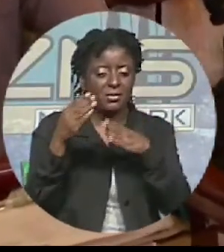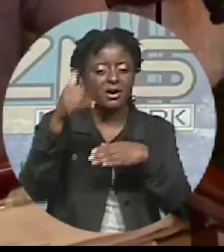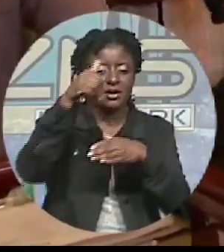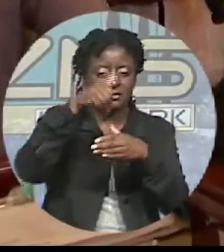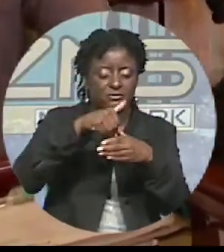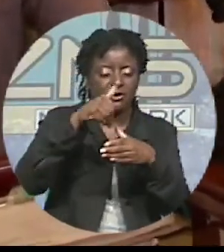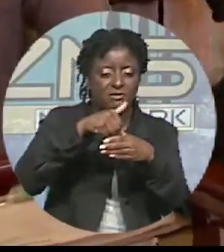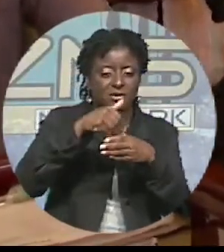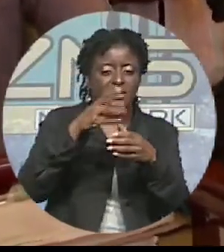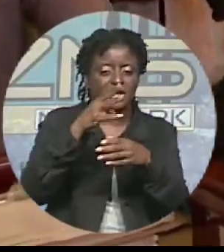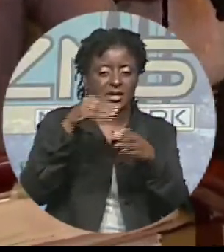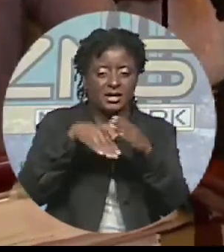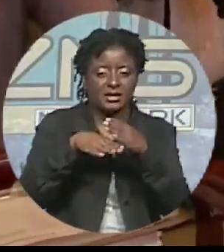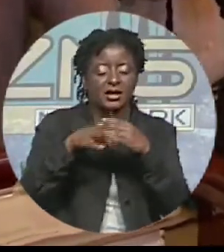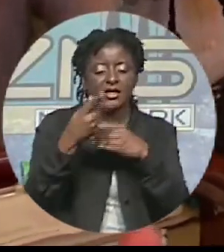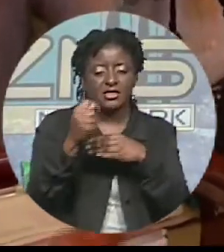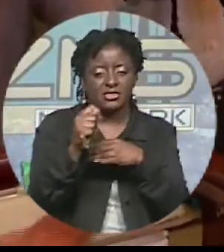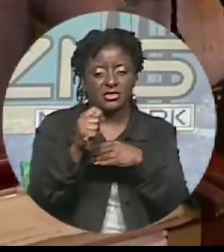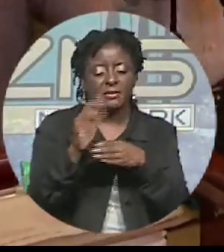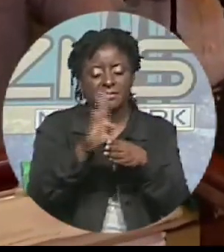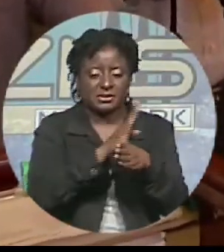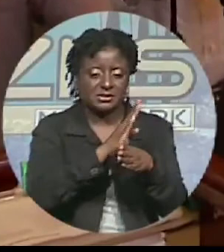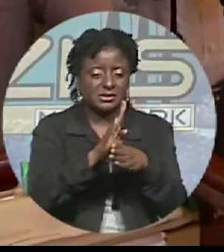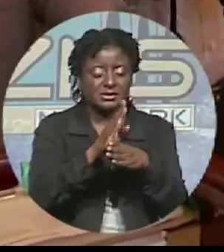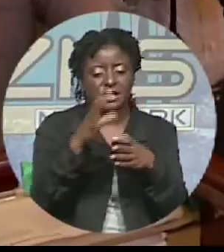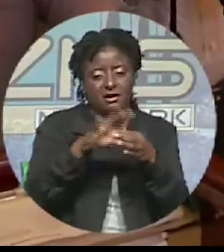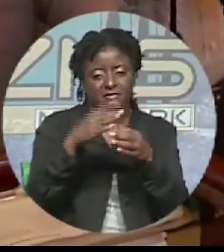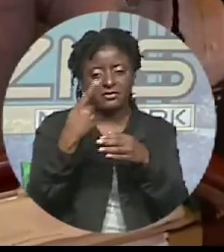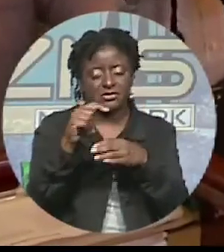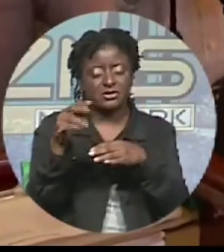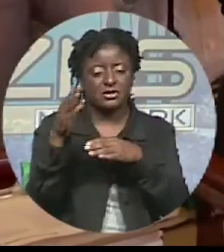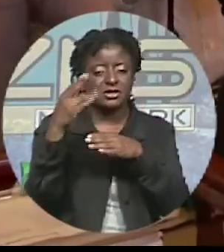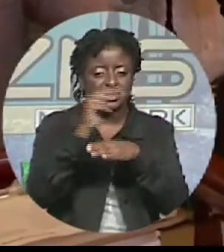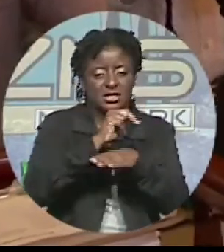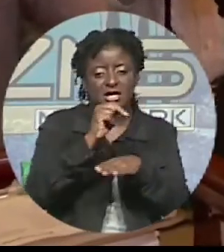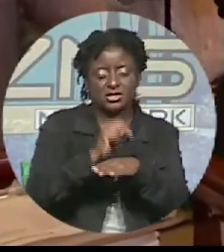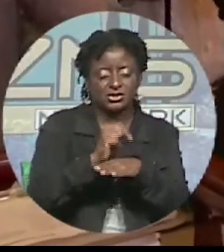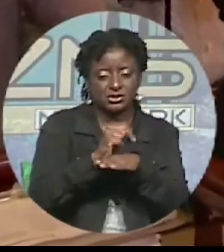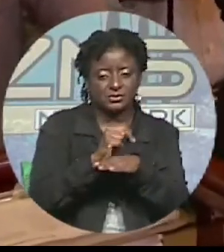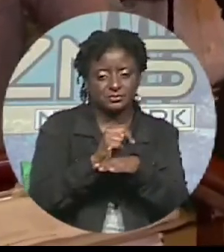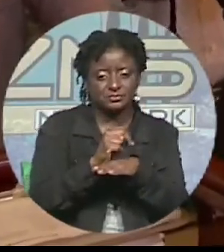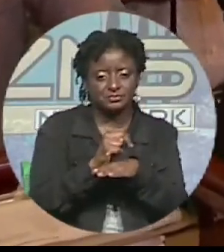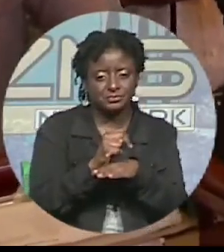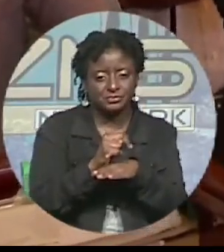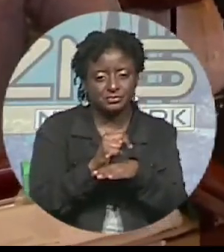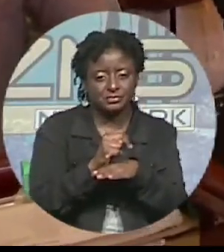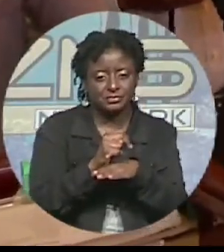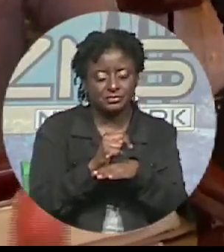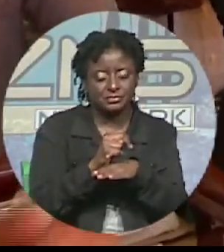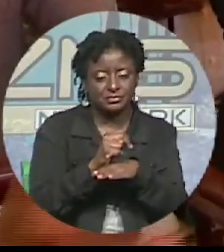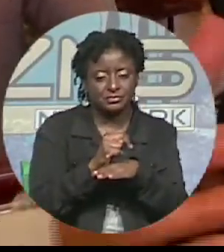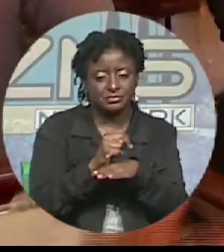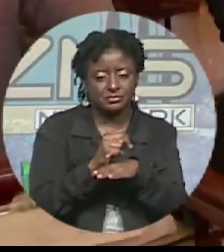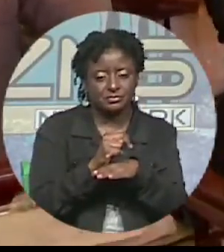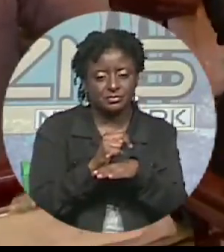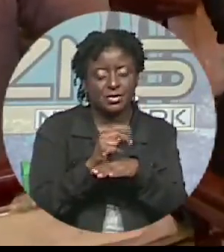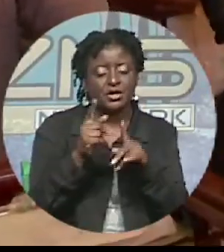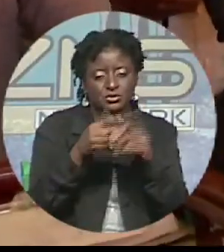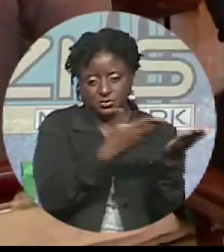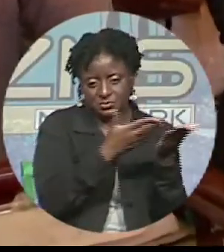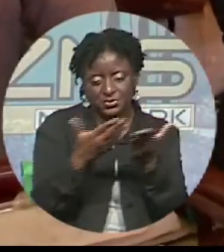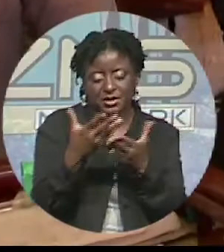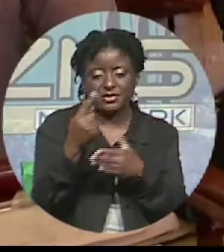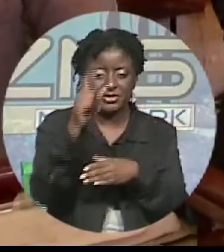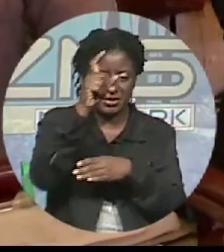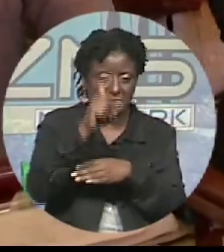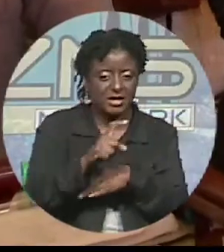nation, and being able to, through where his own origins, to be able to bring the need